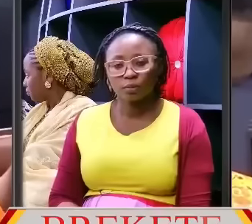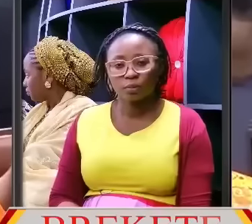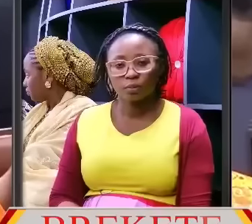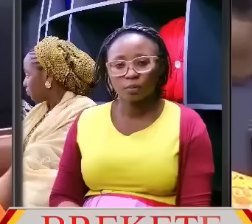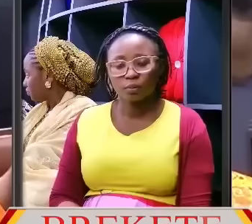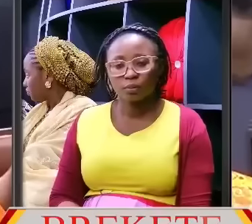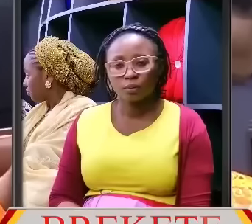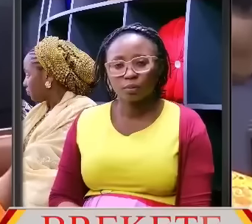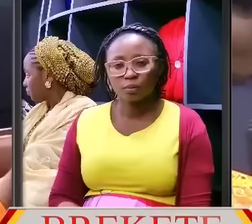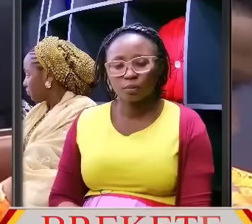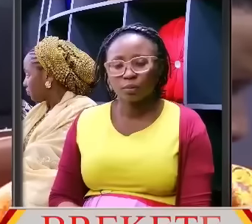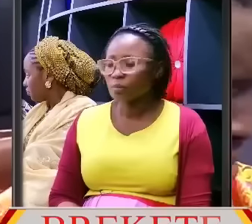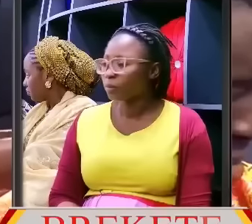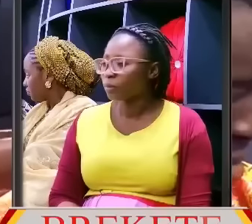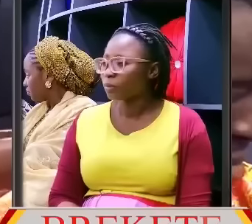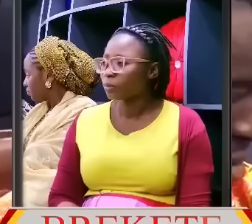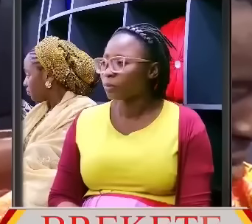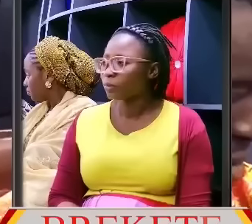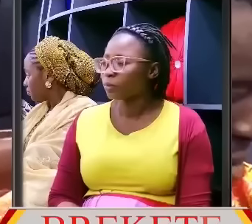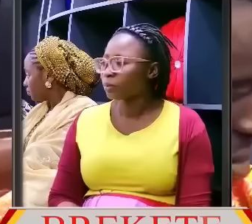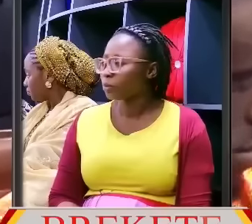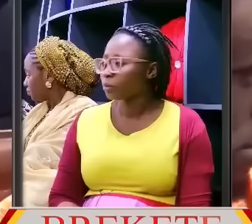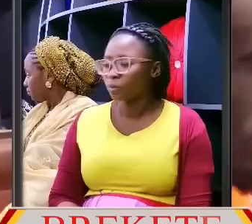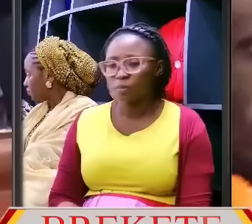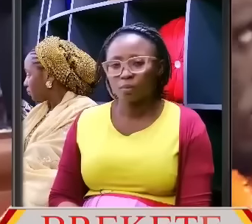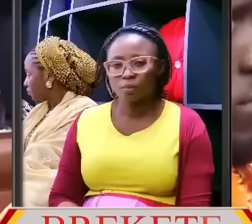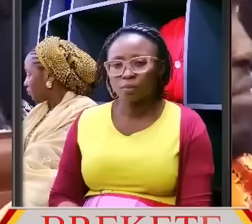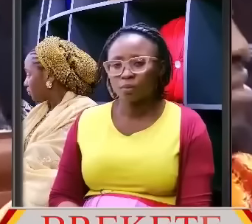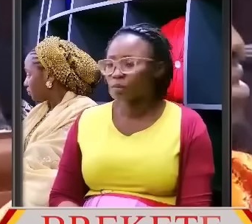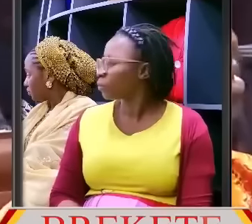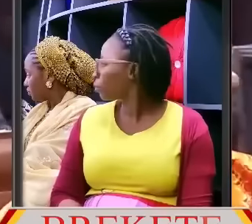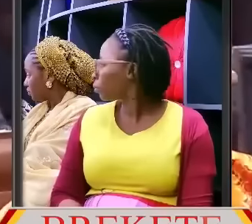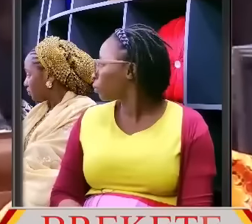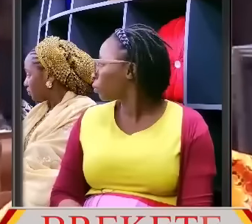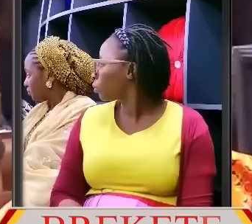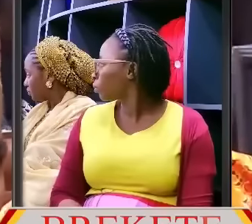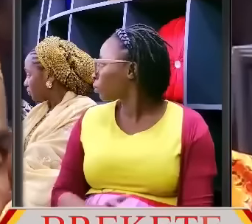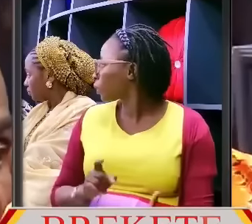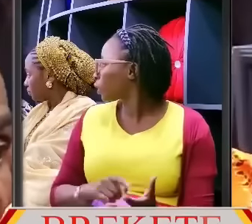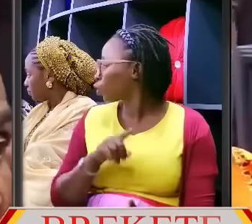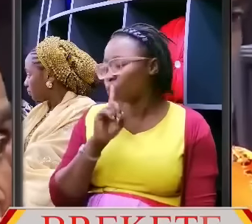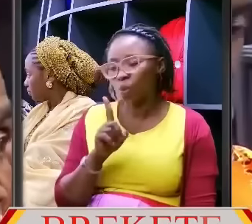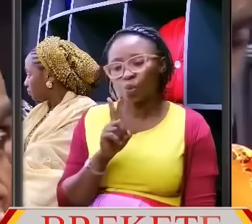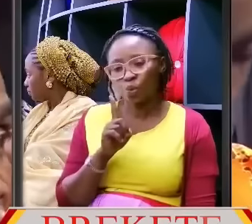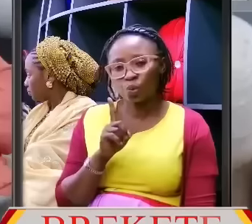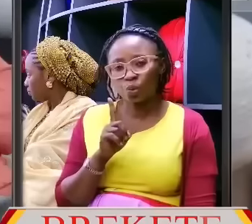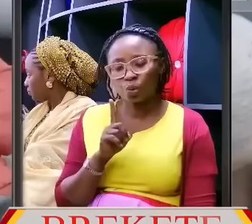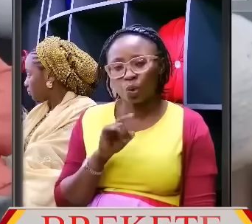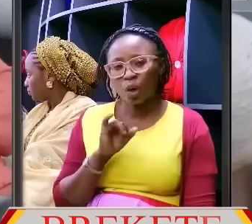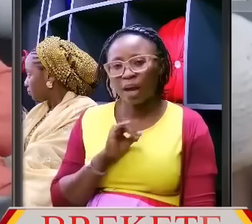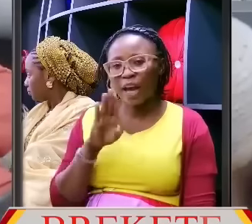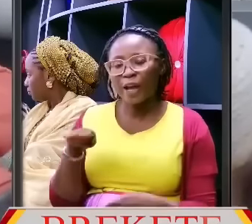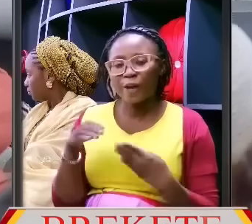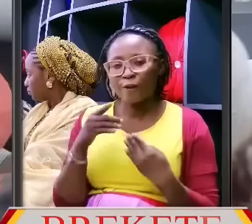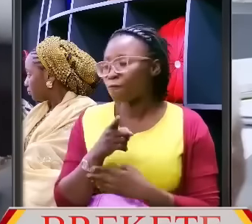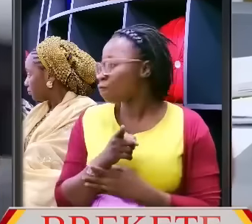I first give an order, say, she the fear. Say, make come order, go come. This one, I give